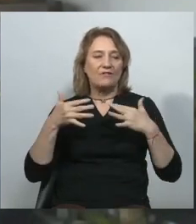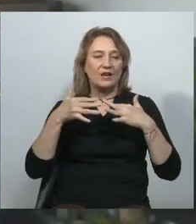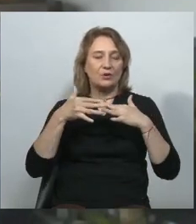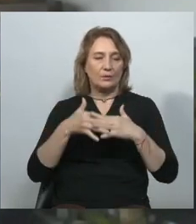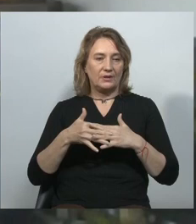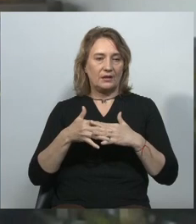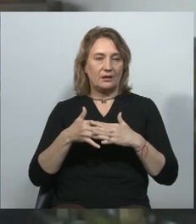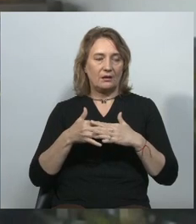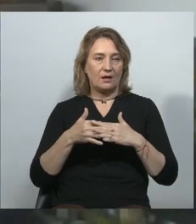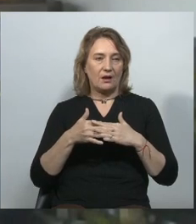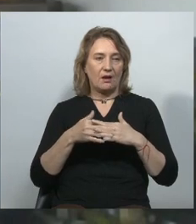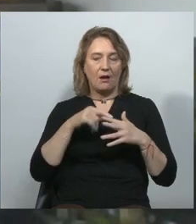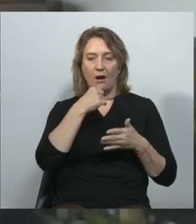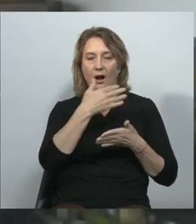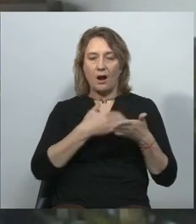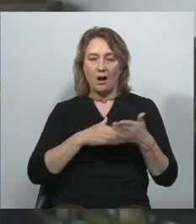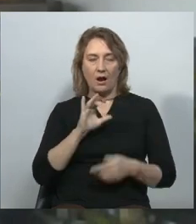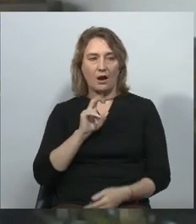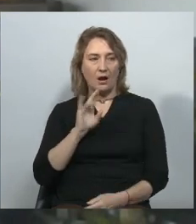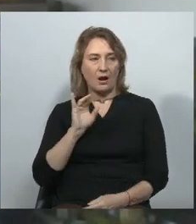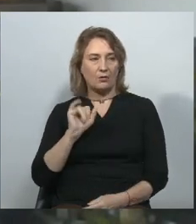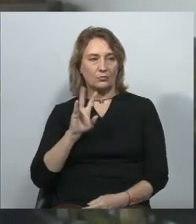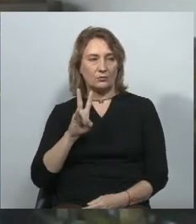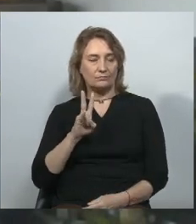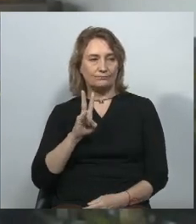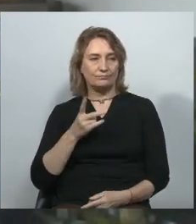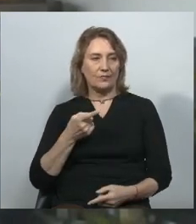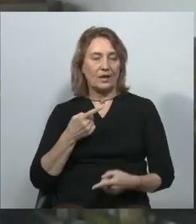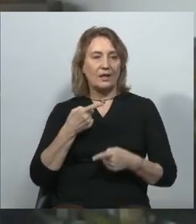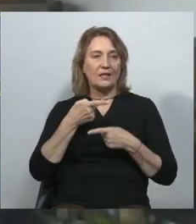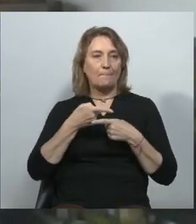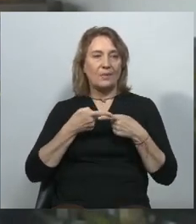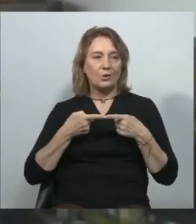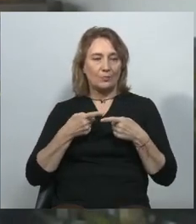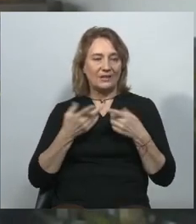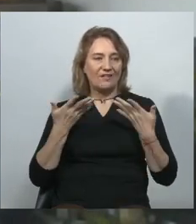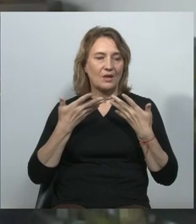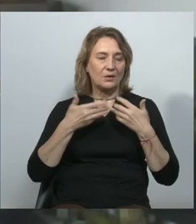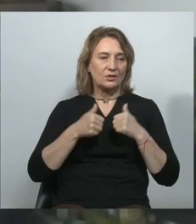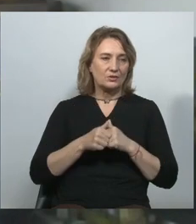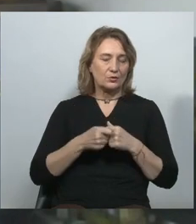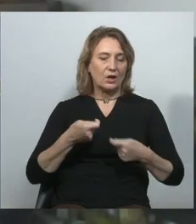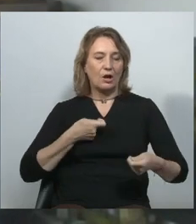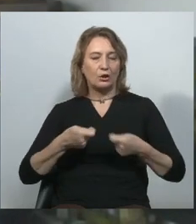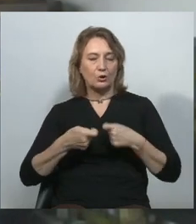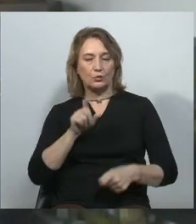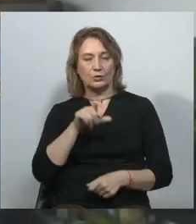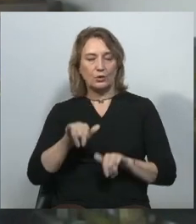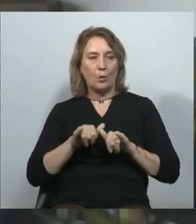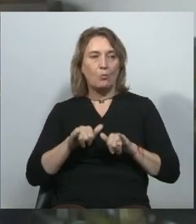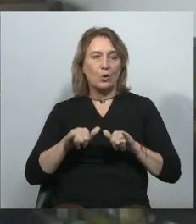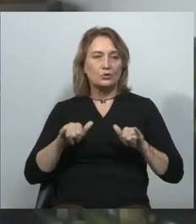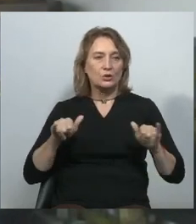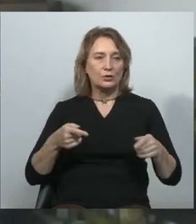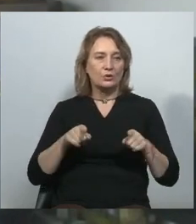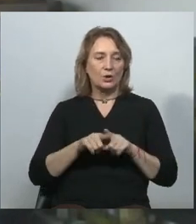half automated and half run by people, spreading more false information on closed platforms such as WhatsApp,